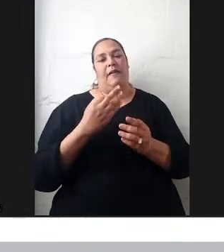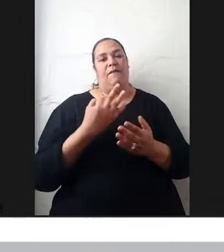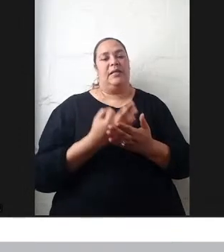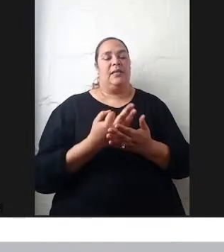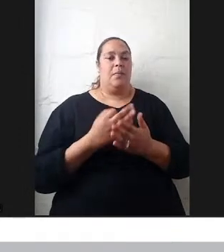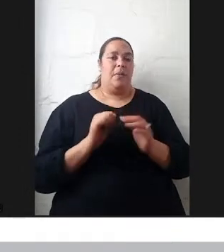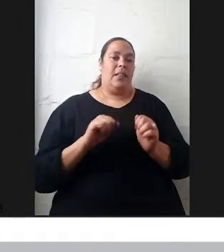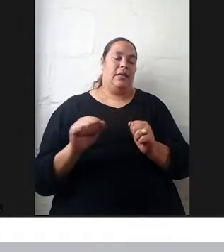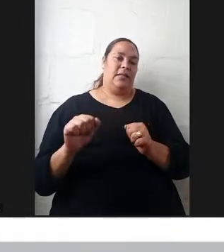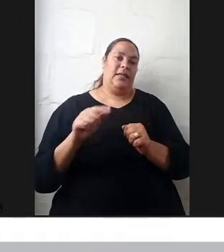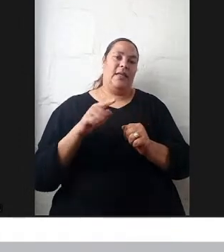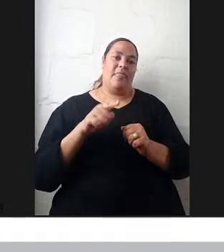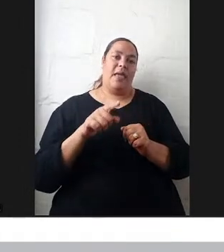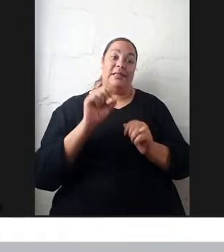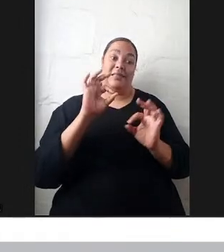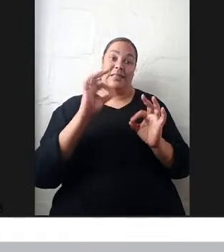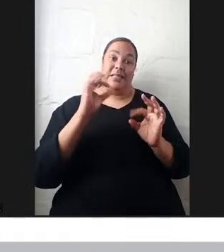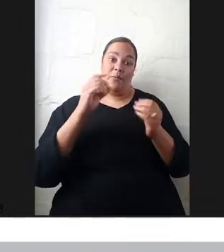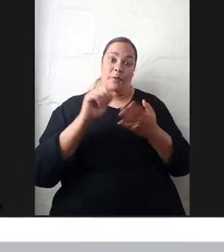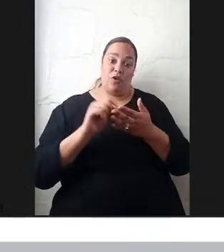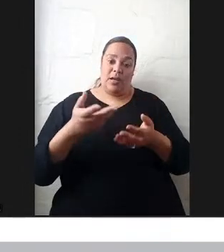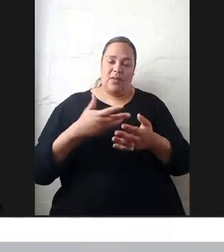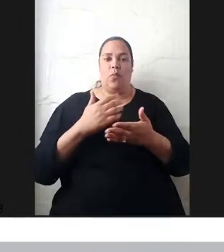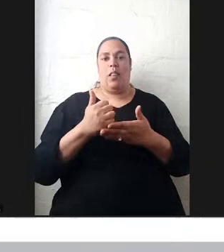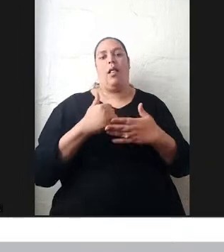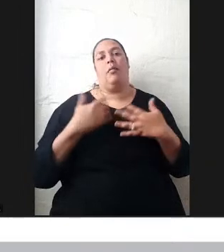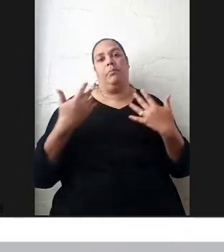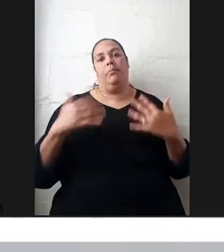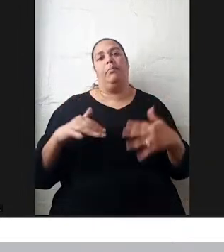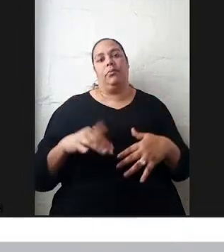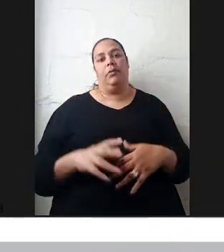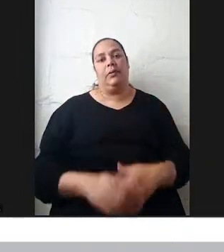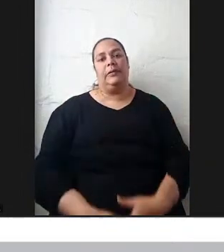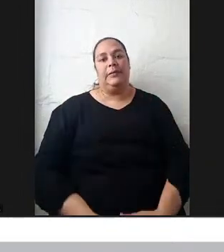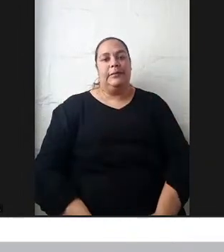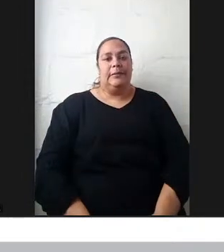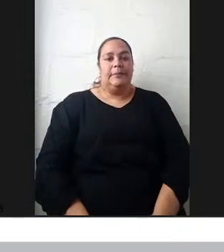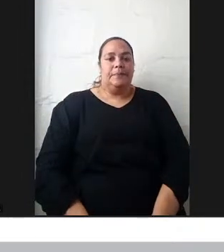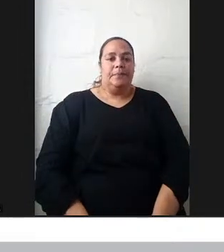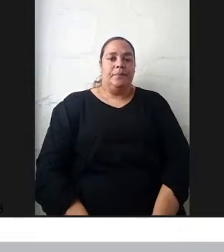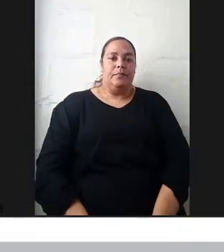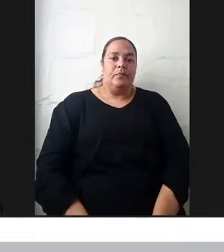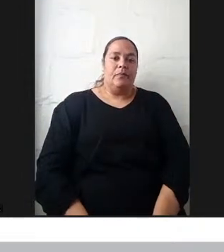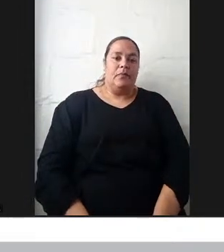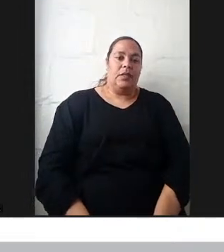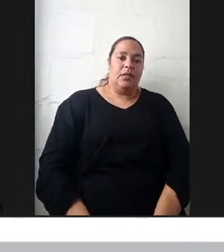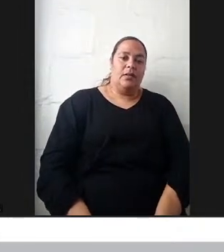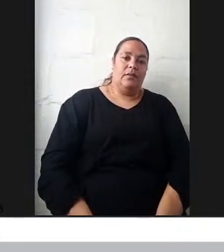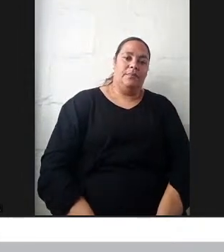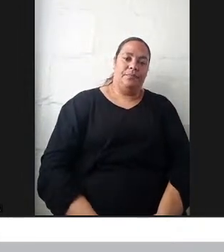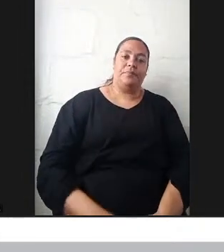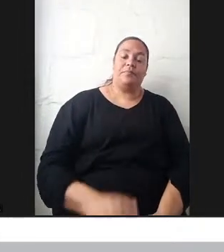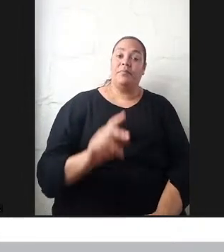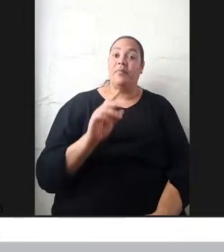that information in writing would be very helpful. I just want to, Member van der